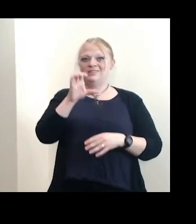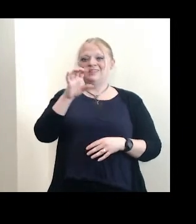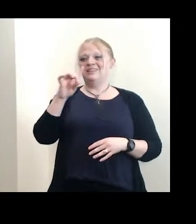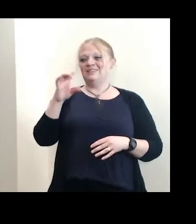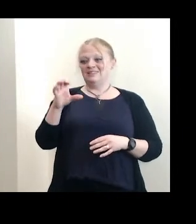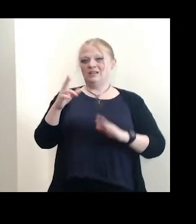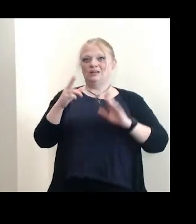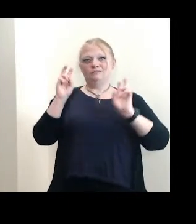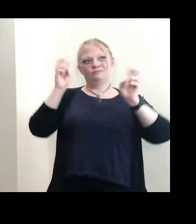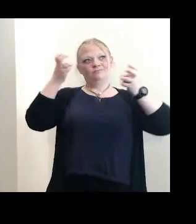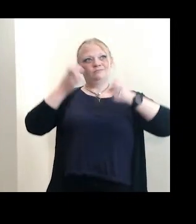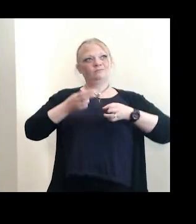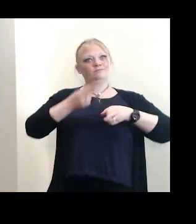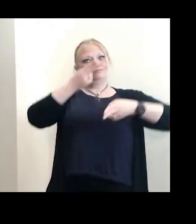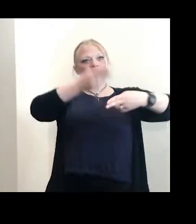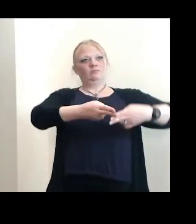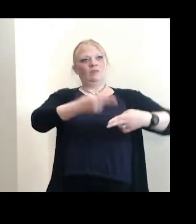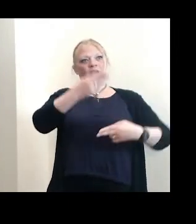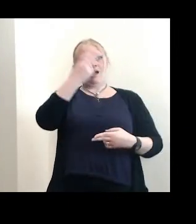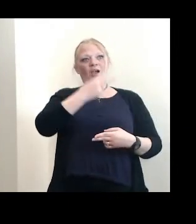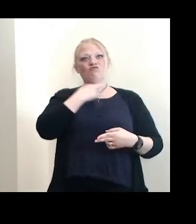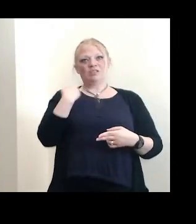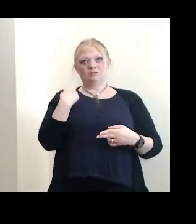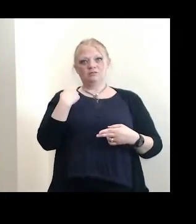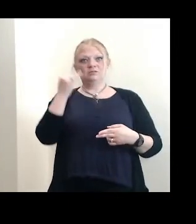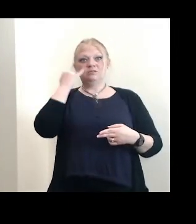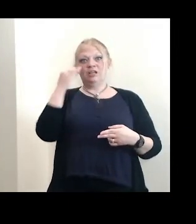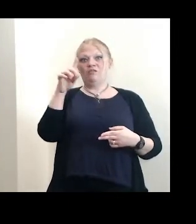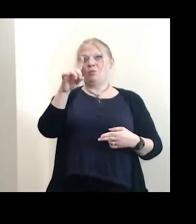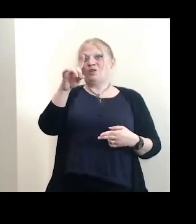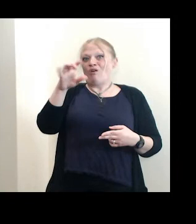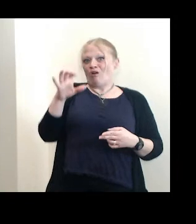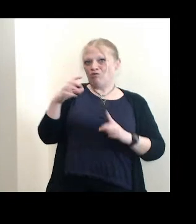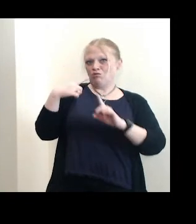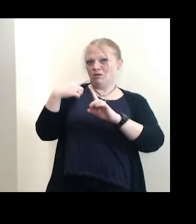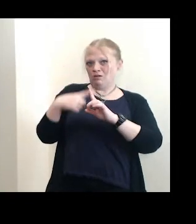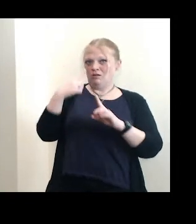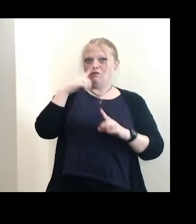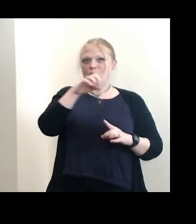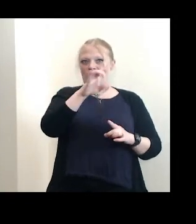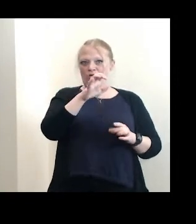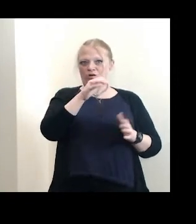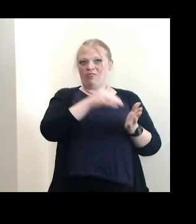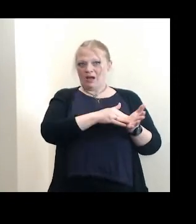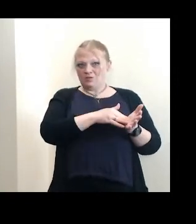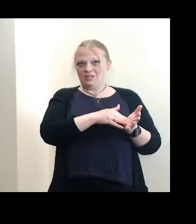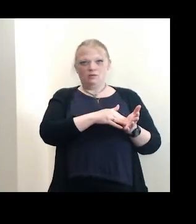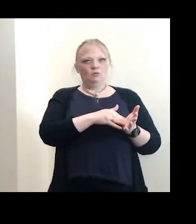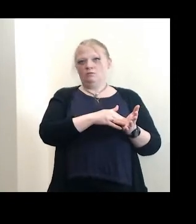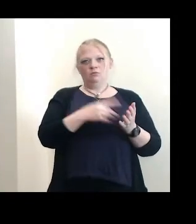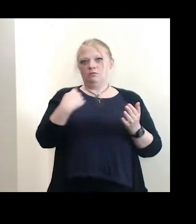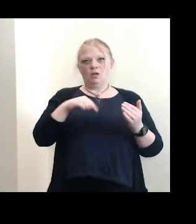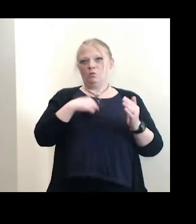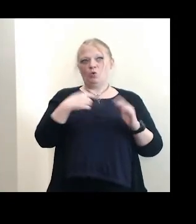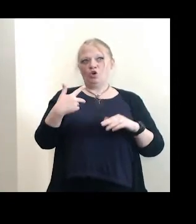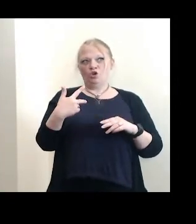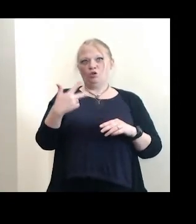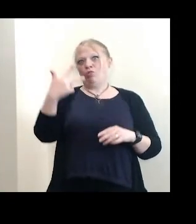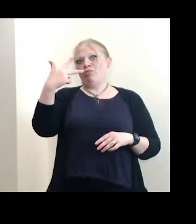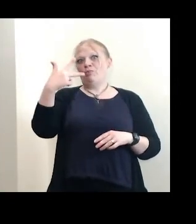area a high risk of transmission if it's 100 cases per 100,000 over 7 days. We're more than triple